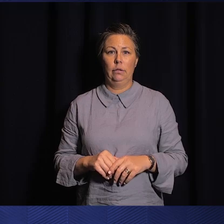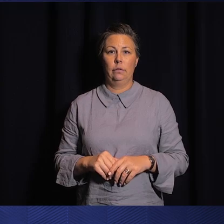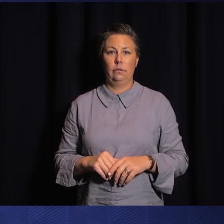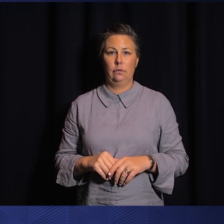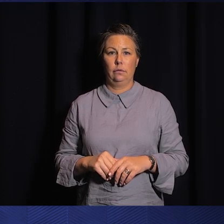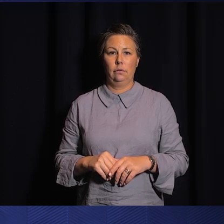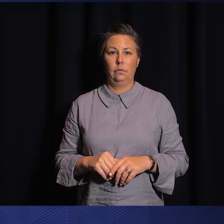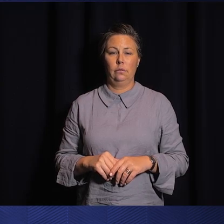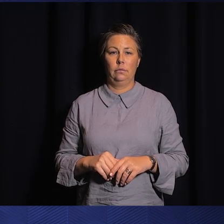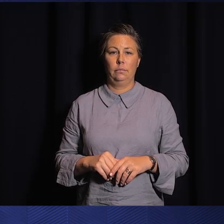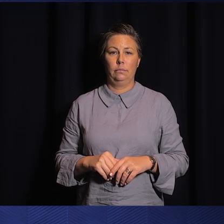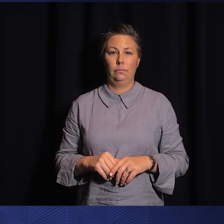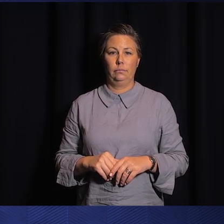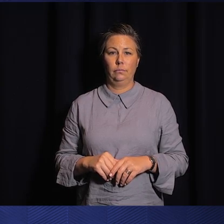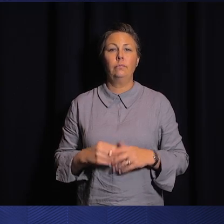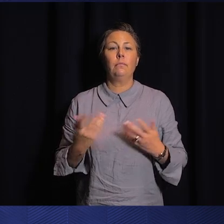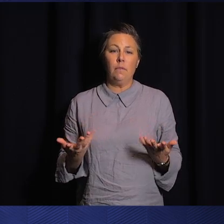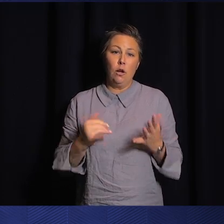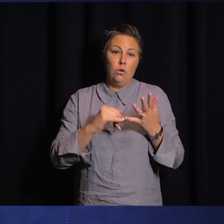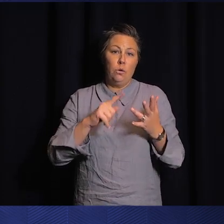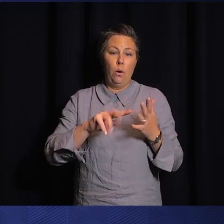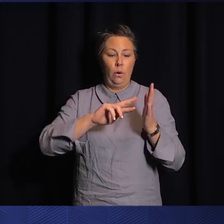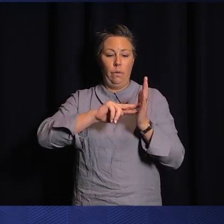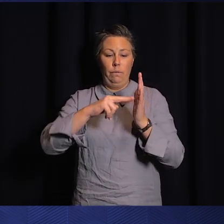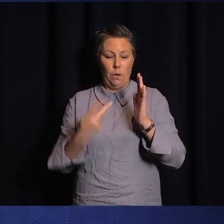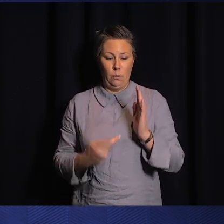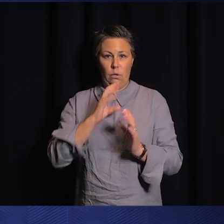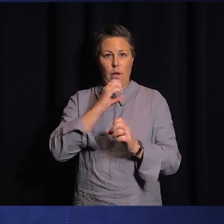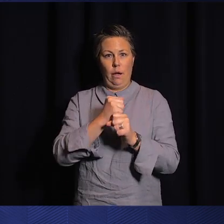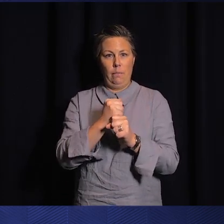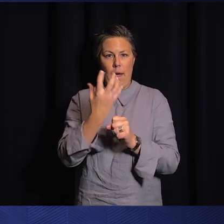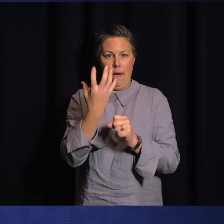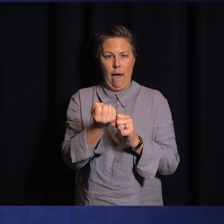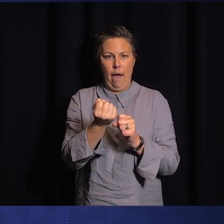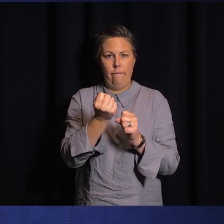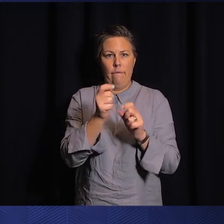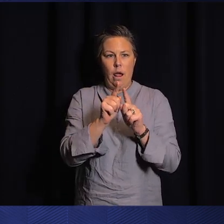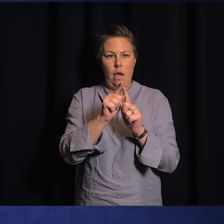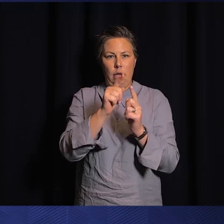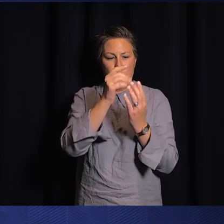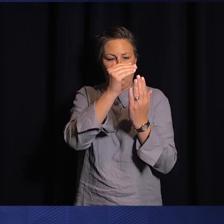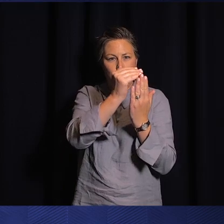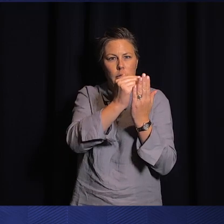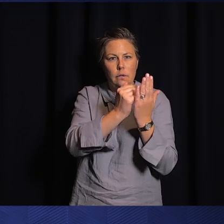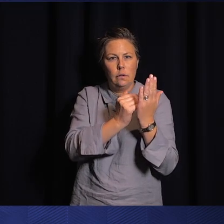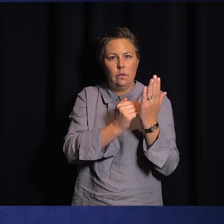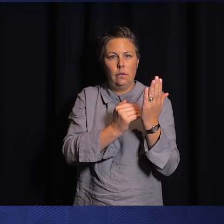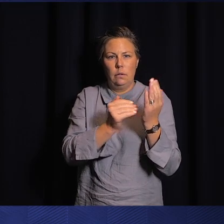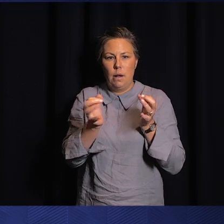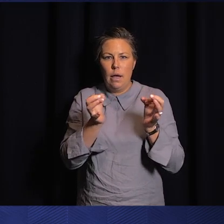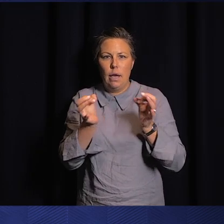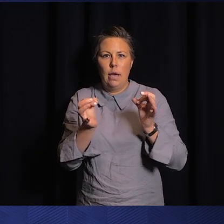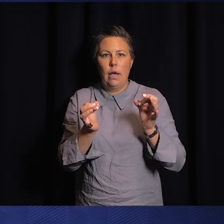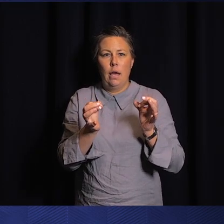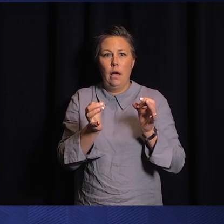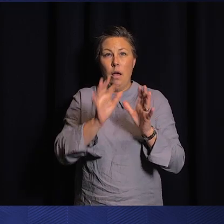But the government has established structures in community. So we have in all